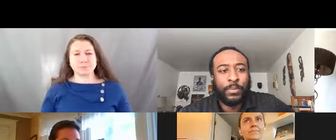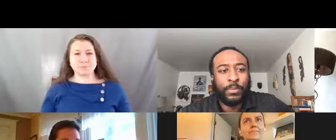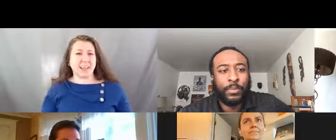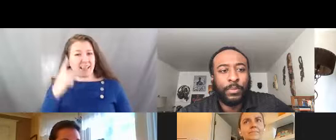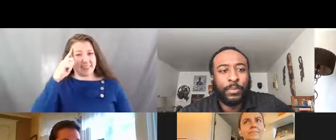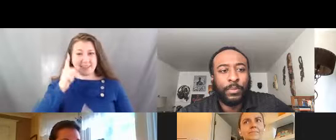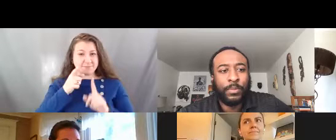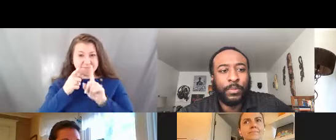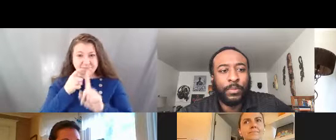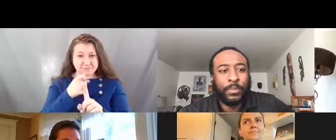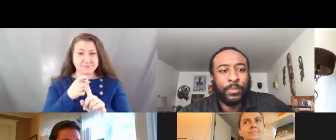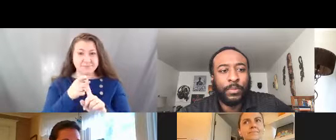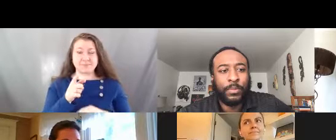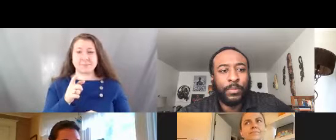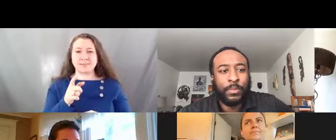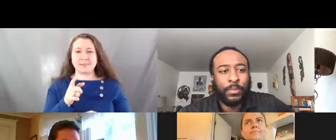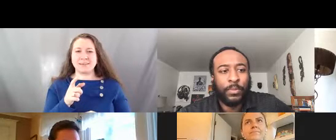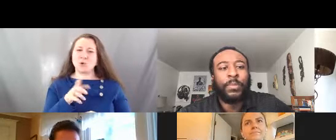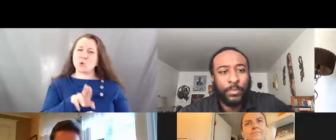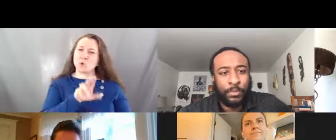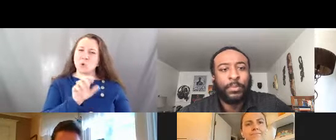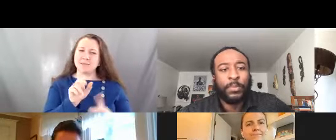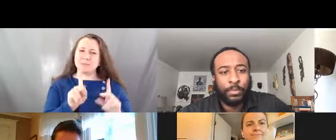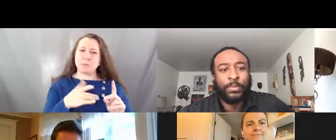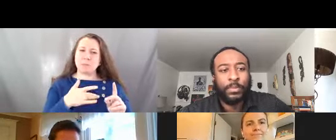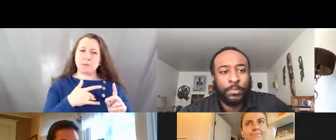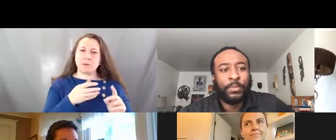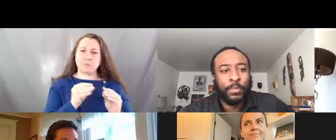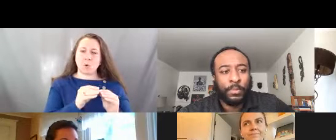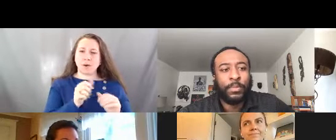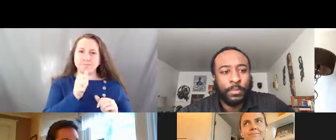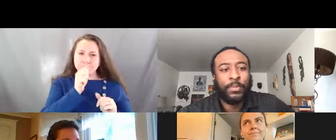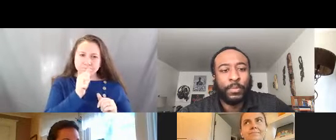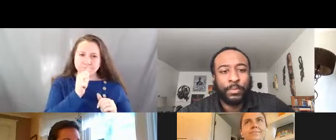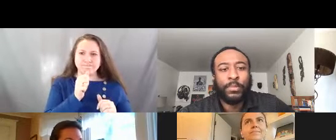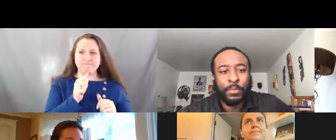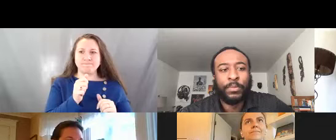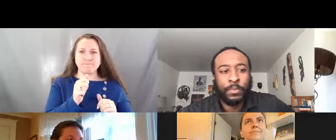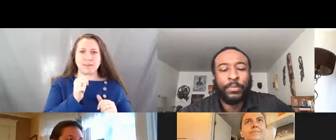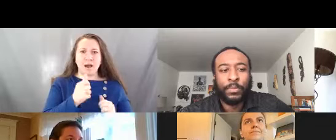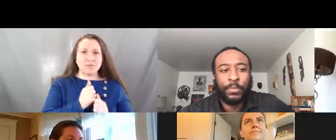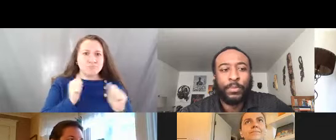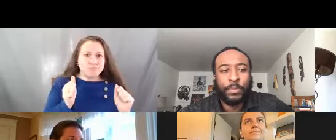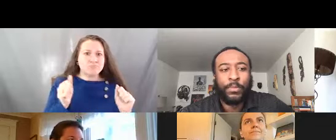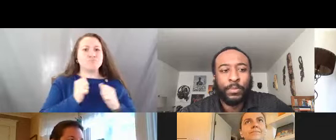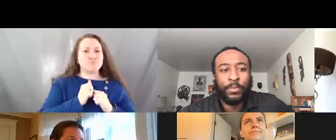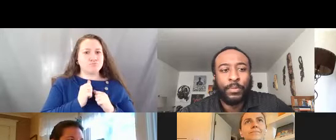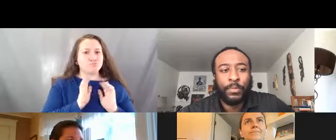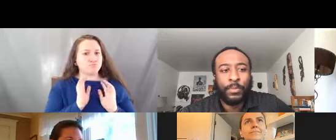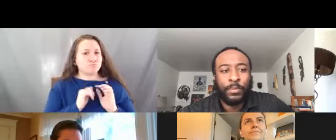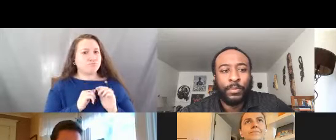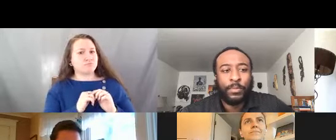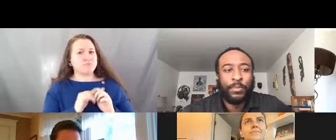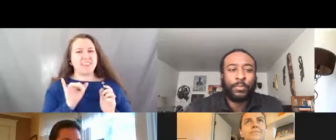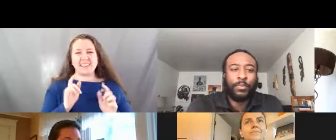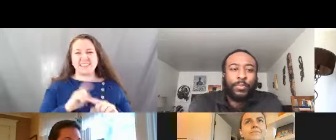to like people are a little more private over here, in my opinion, from what I've noticed at least. Yeah, in my experience. But yeah,